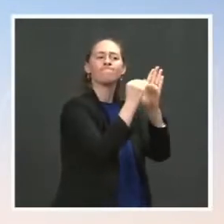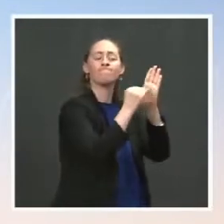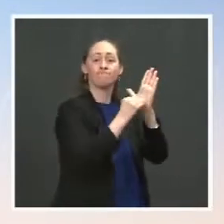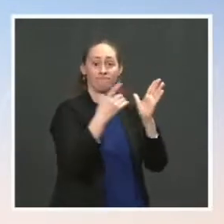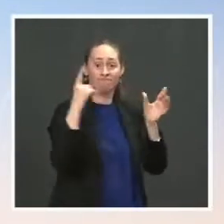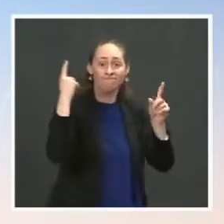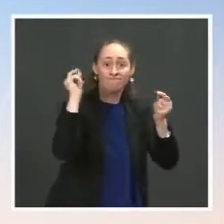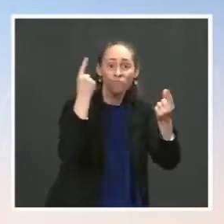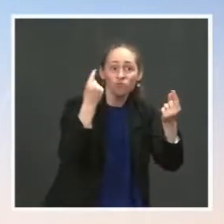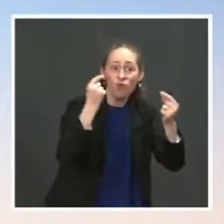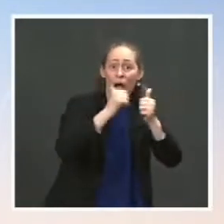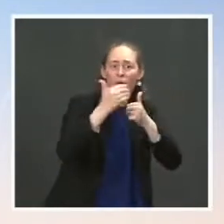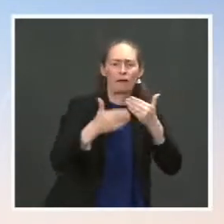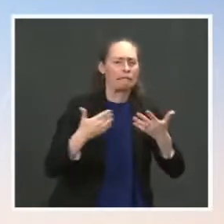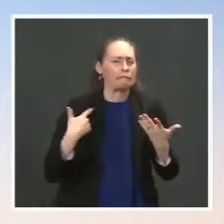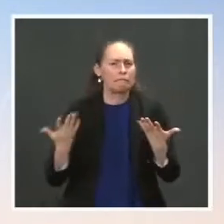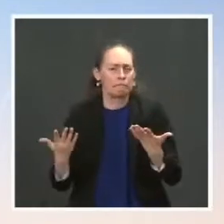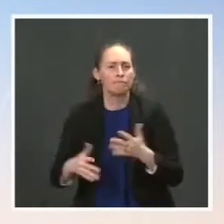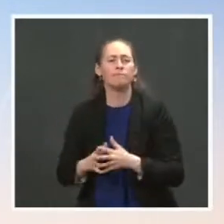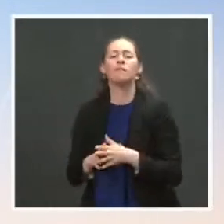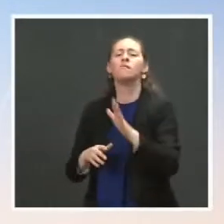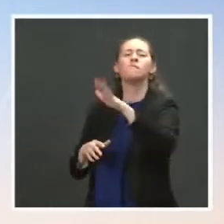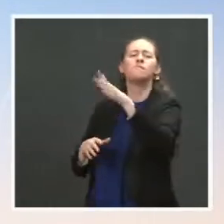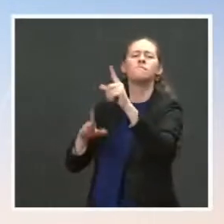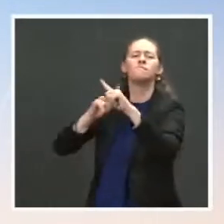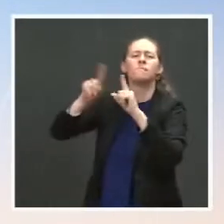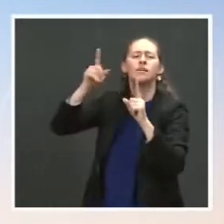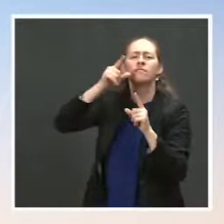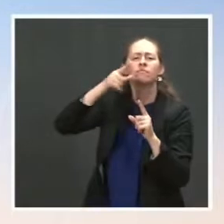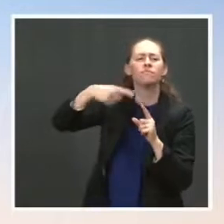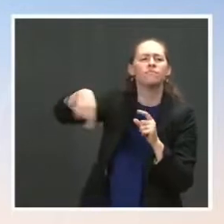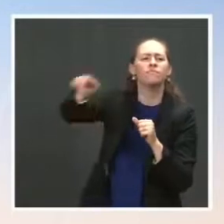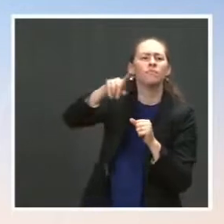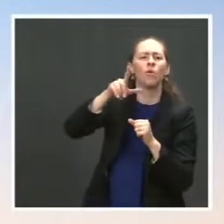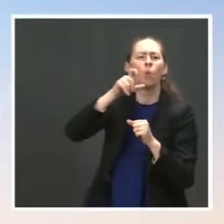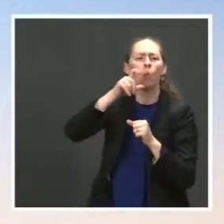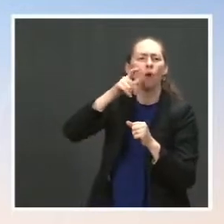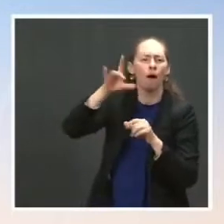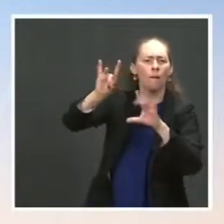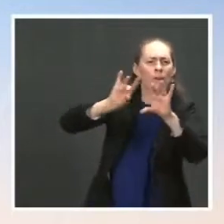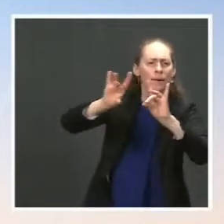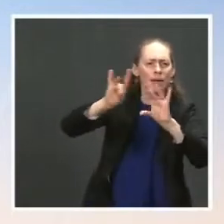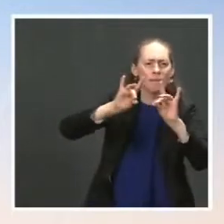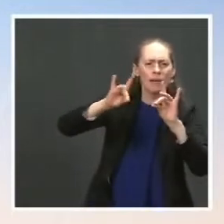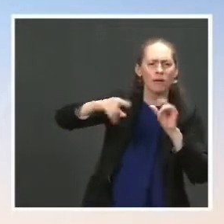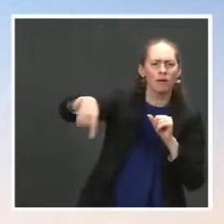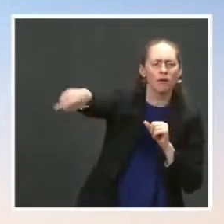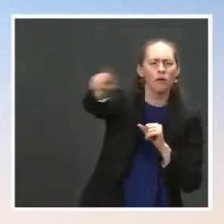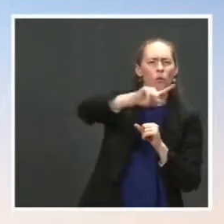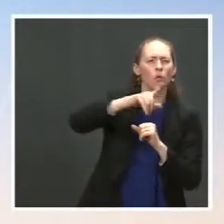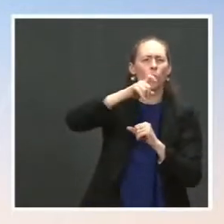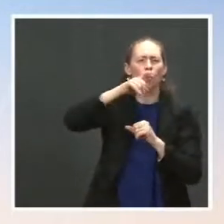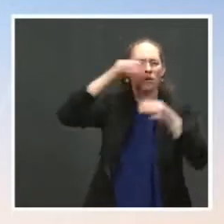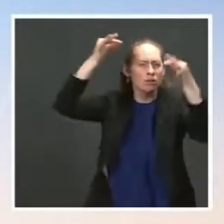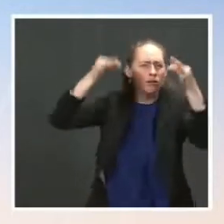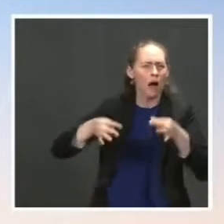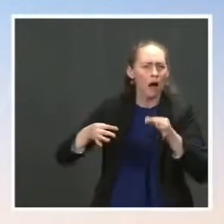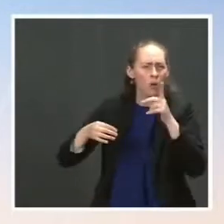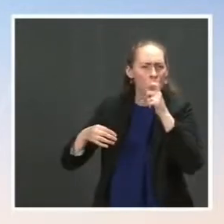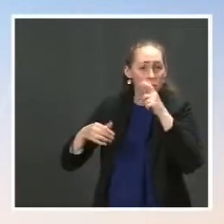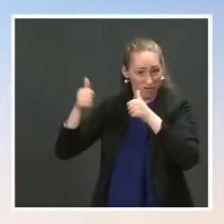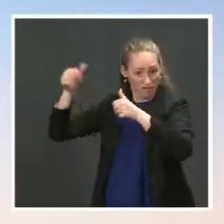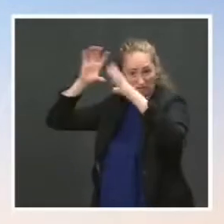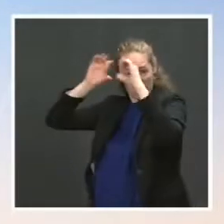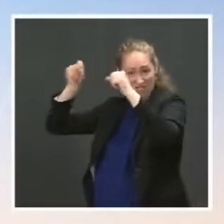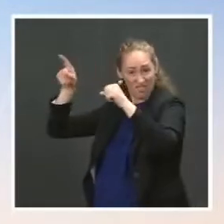Okay, and then are the lawmakers who are being invited on Monday, who picked the group of lawmakers that are being invited? Was it the